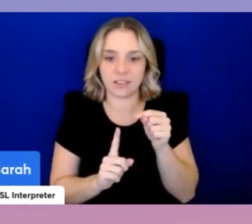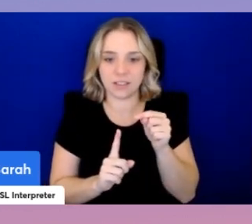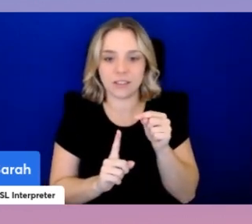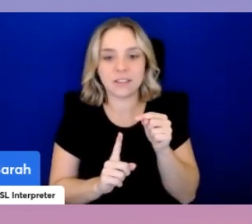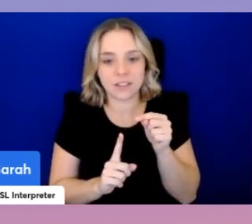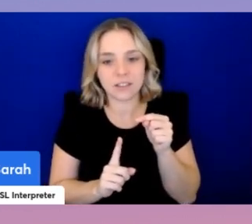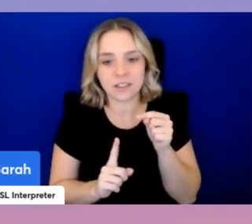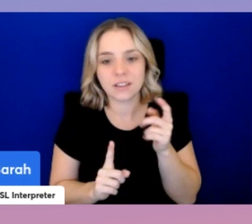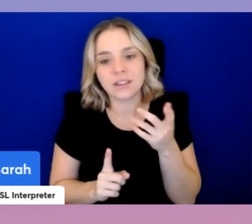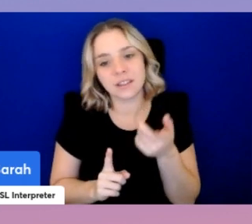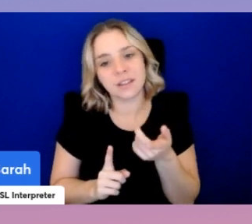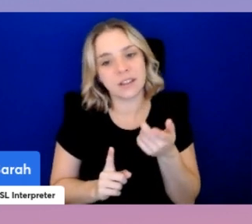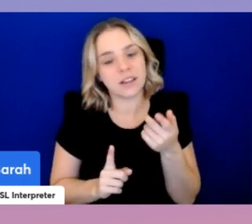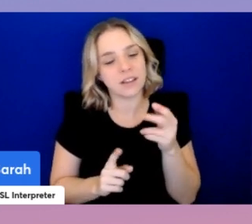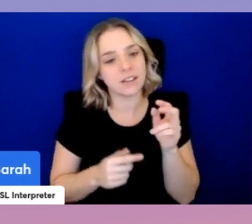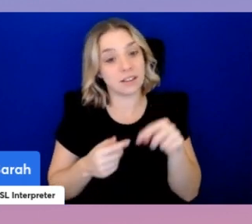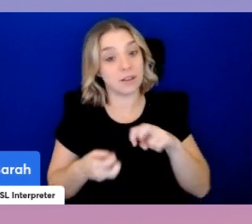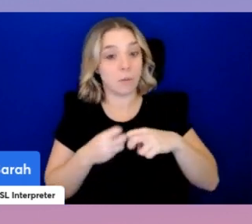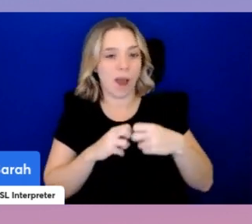problem by using other tools.